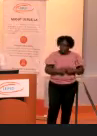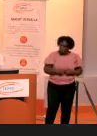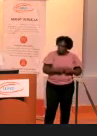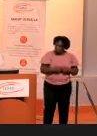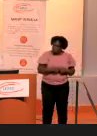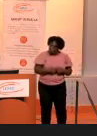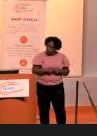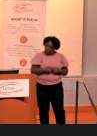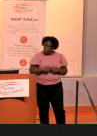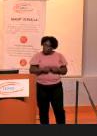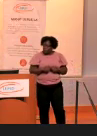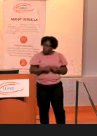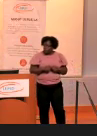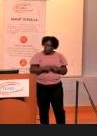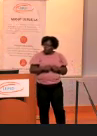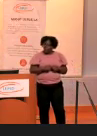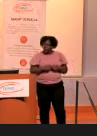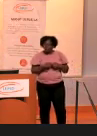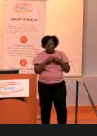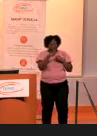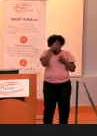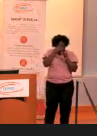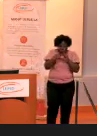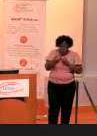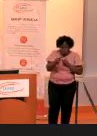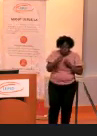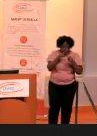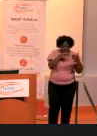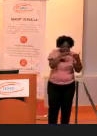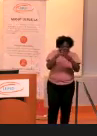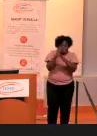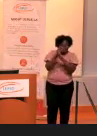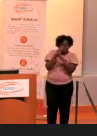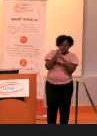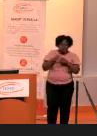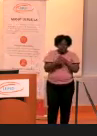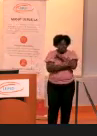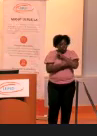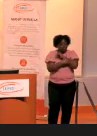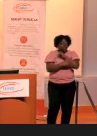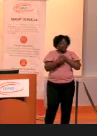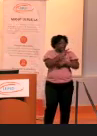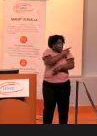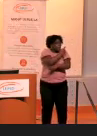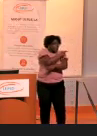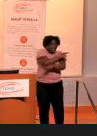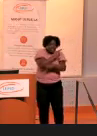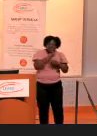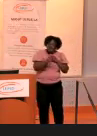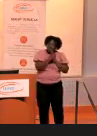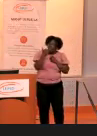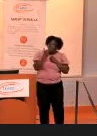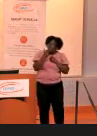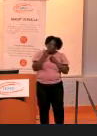As I mentioned earlier with the study in Germany, the patient and other subsequent patients